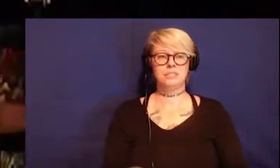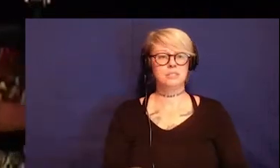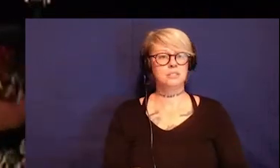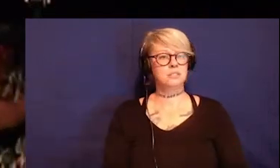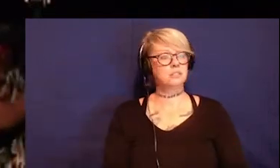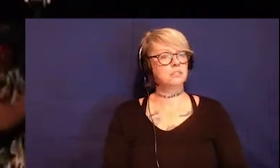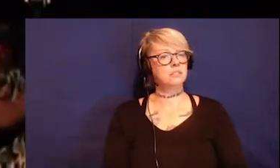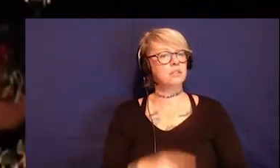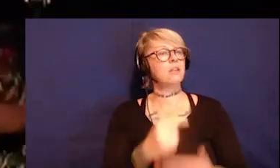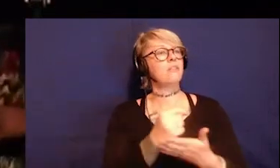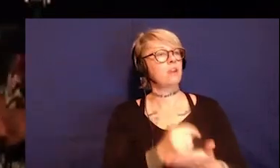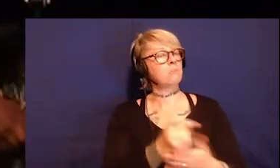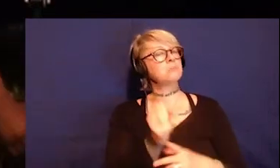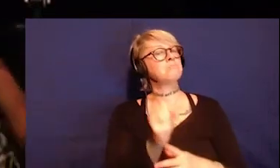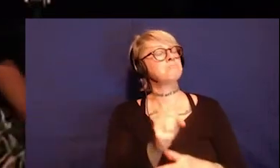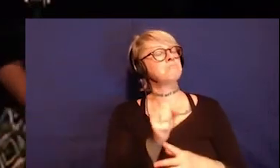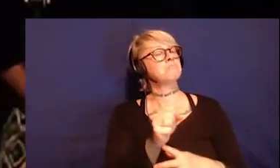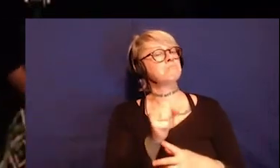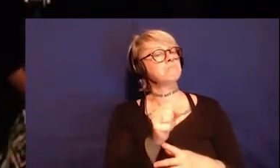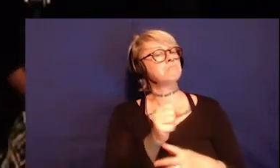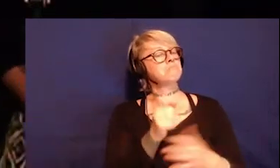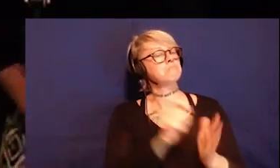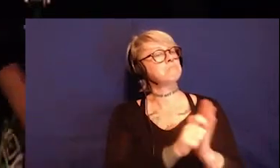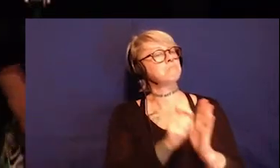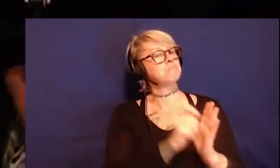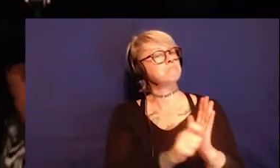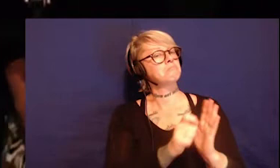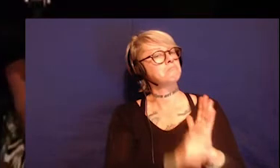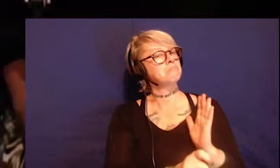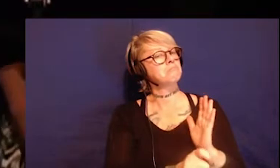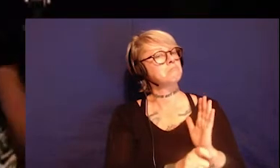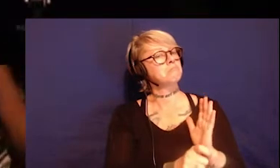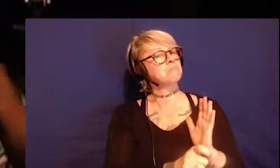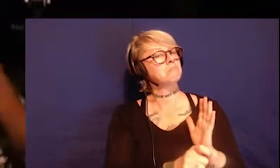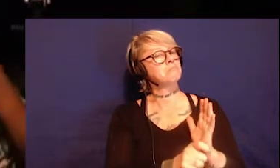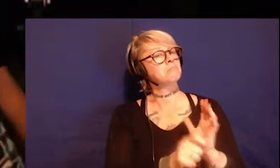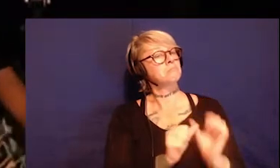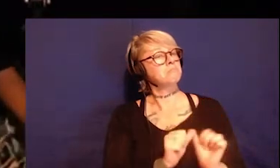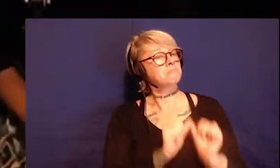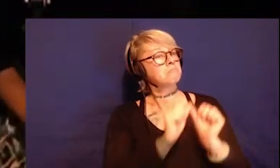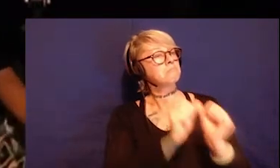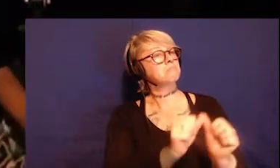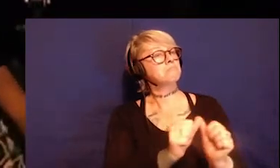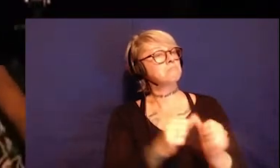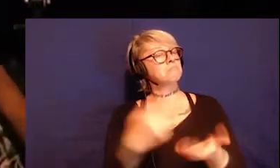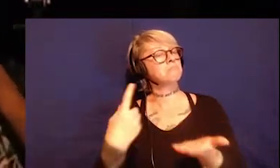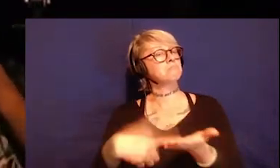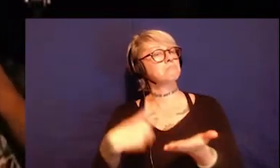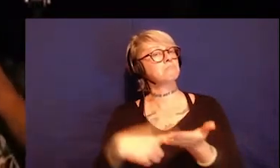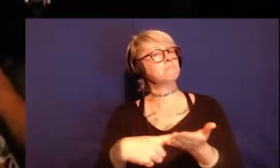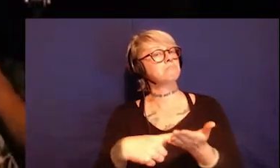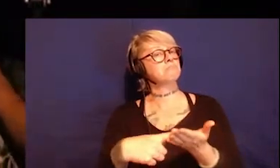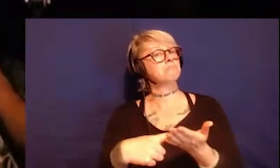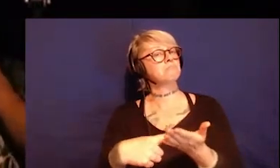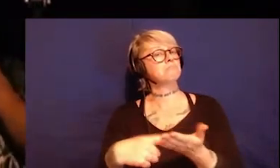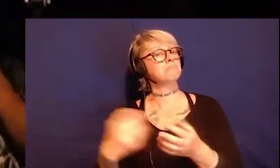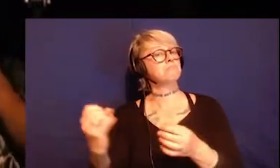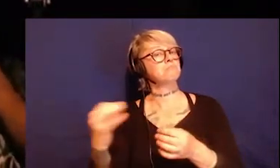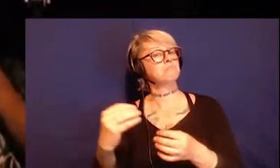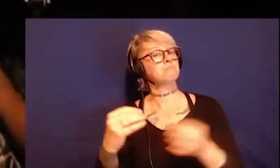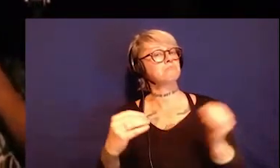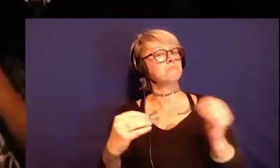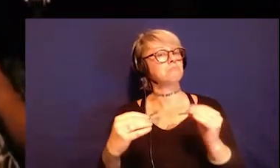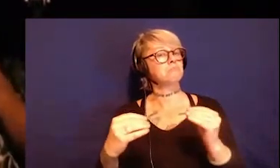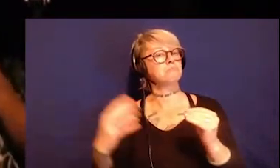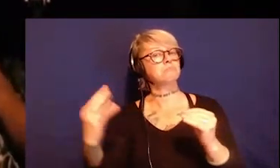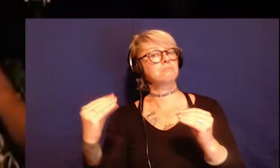The therapist nods and takes some notes. The session continues as we fade away. We can see that they